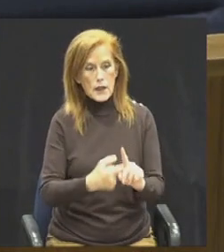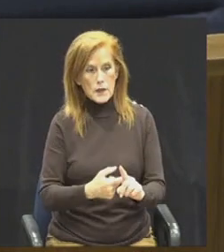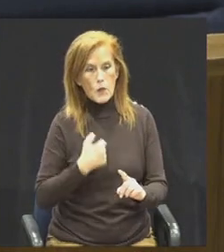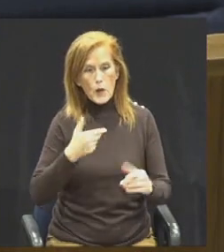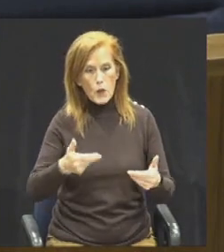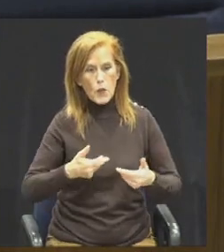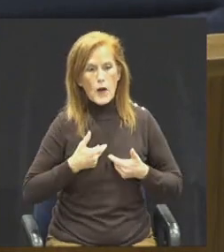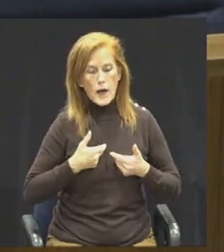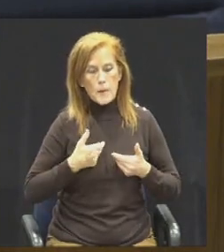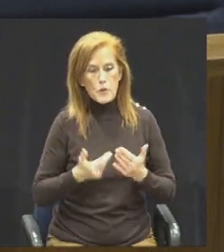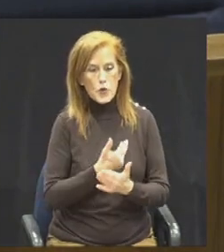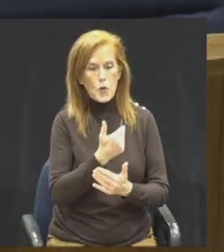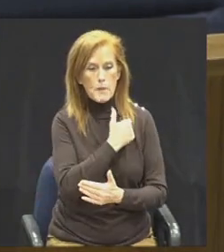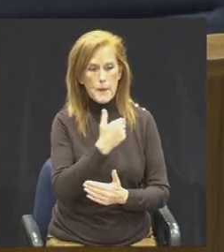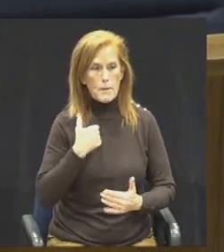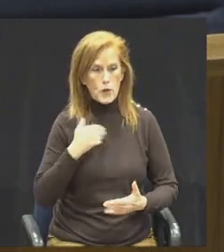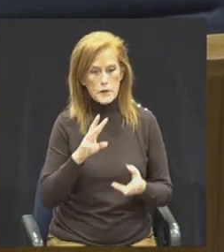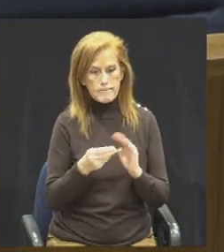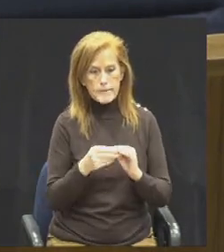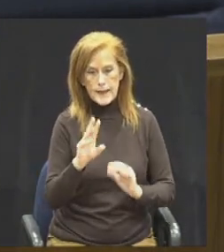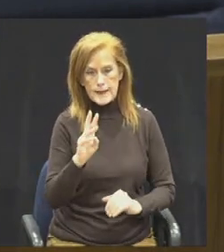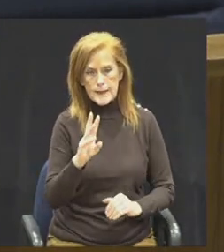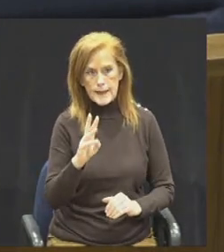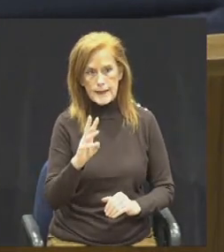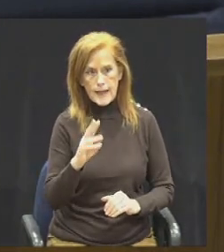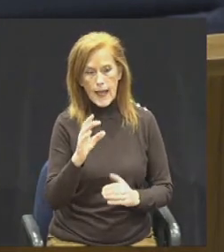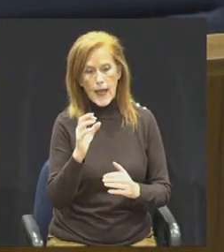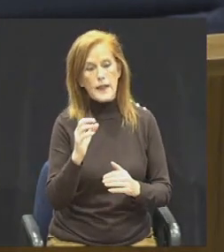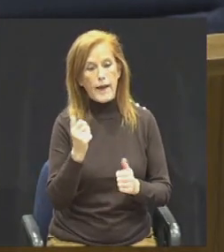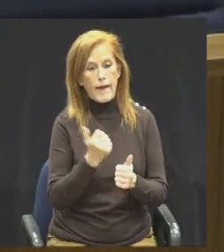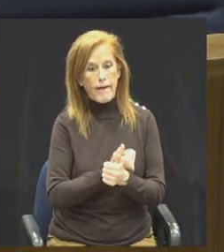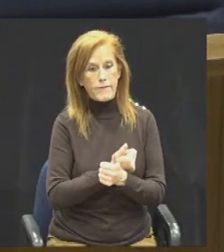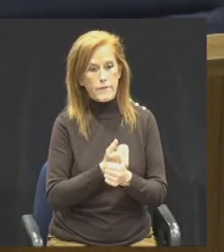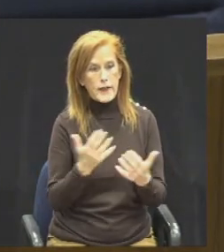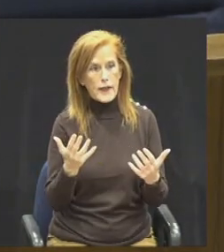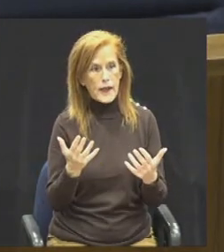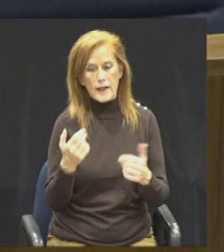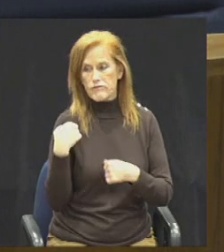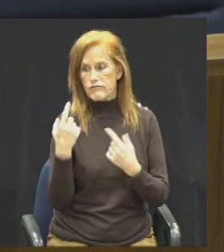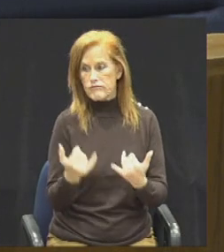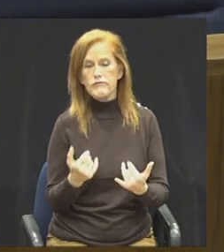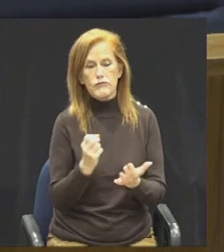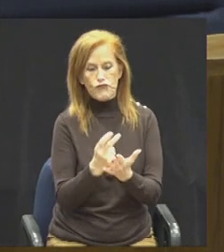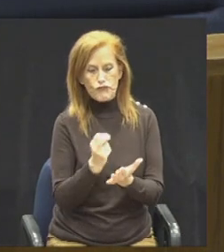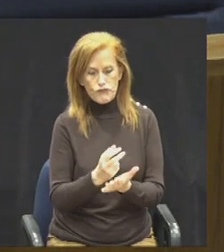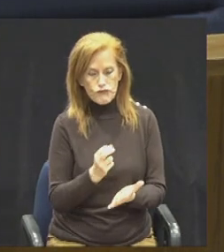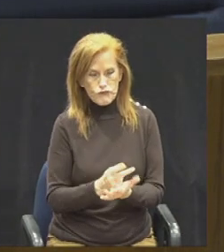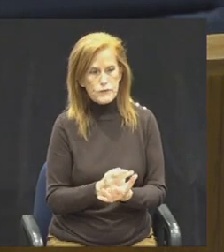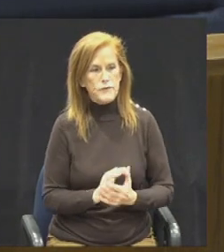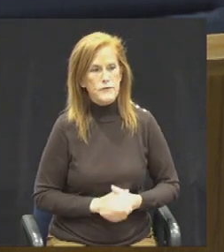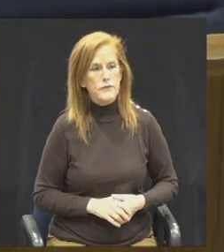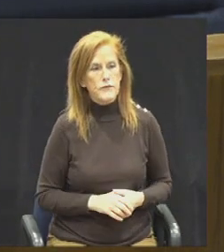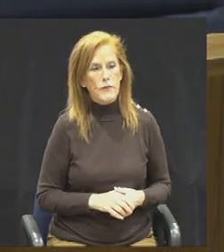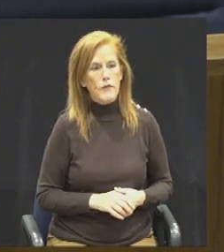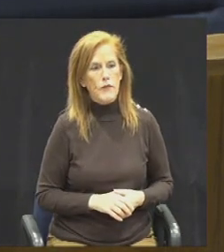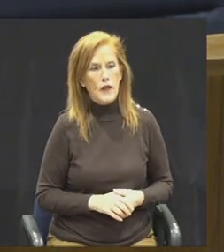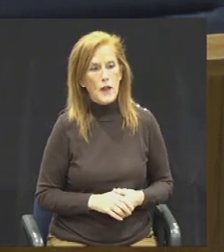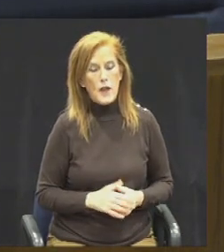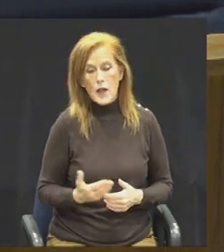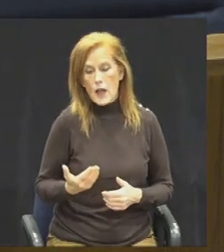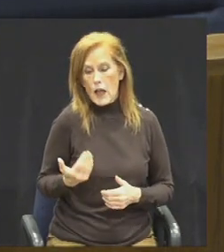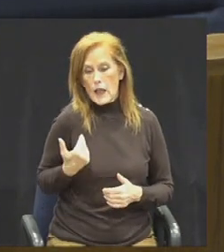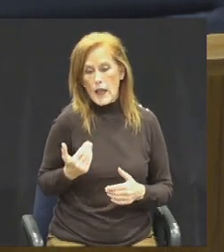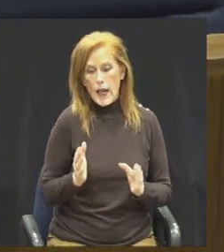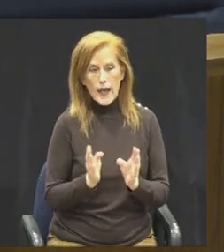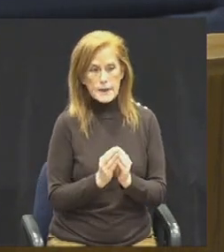will welcome our 6 new members and approve everything from the last year. The minutes from our last